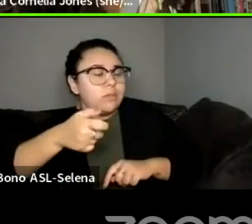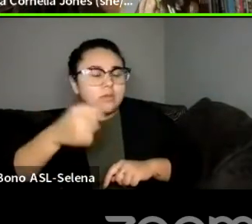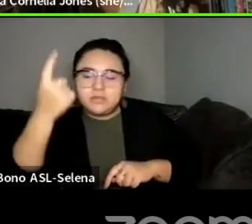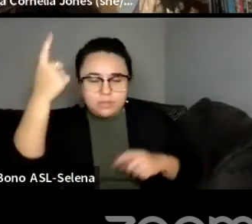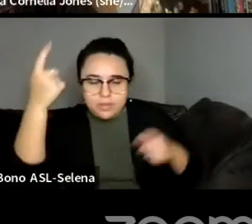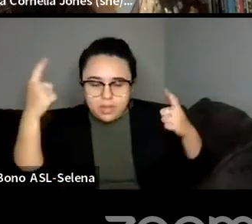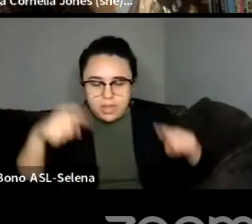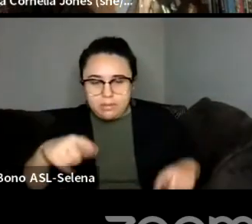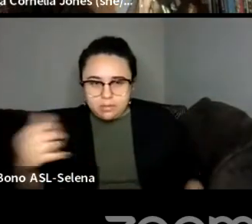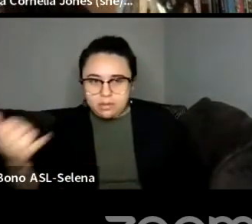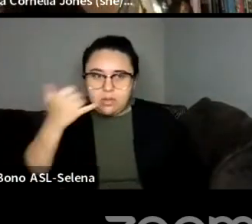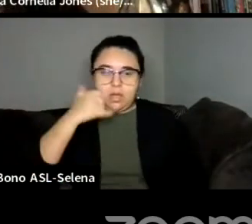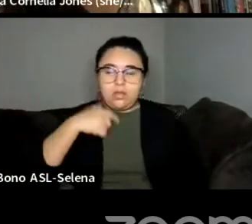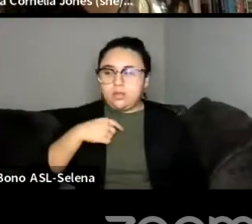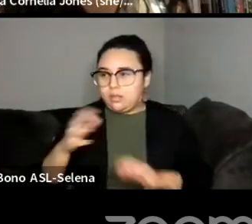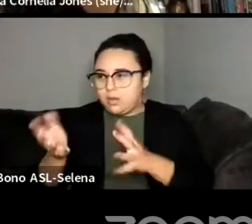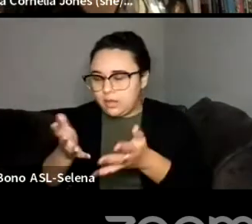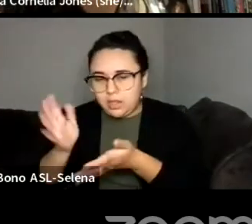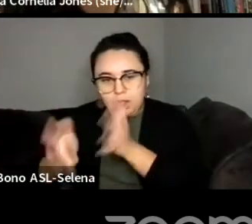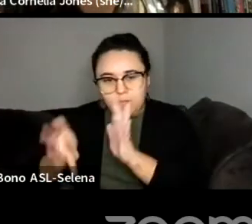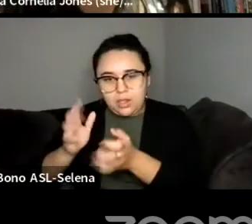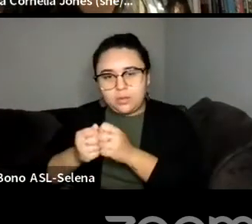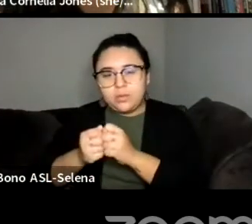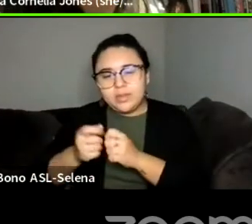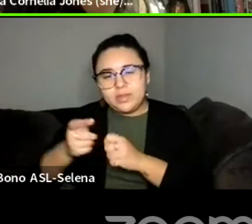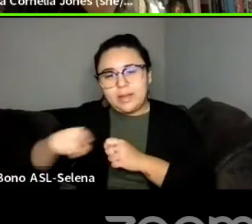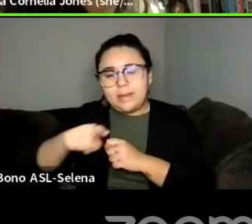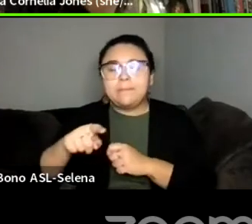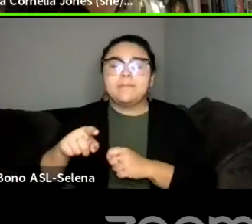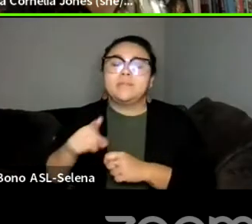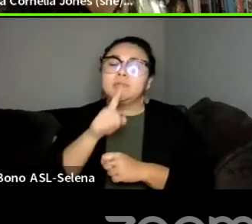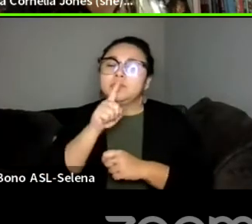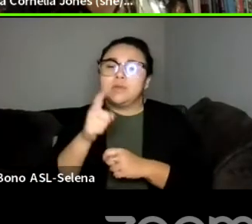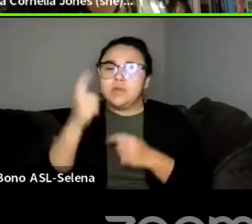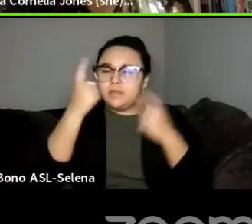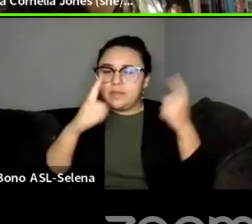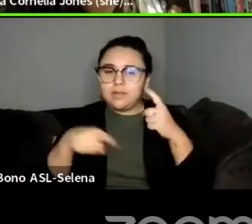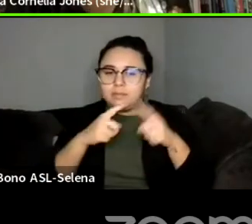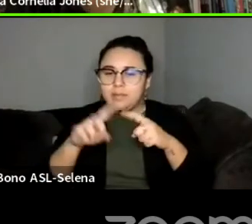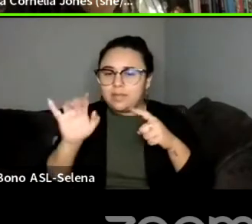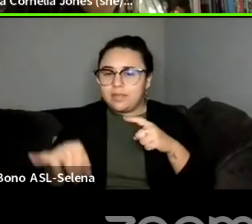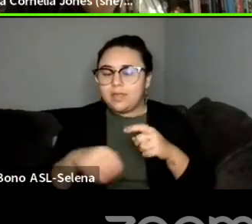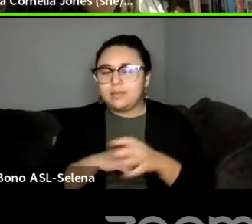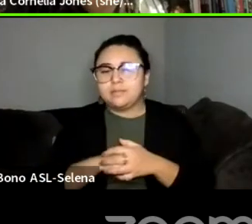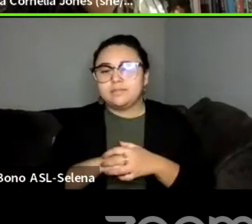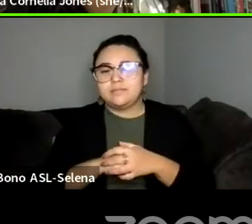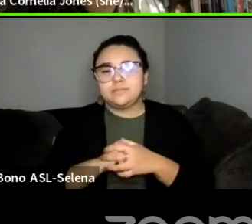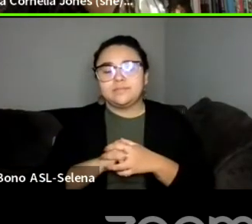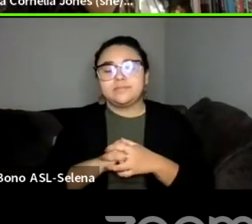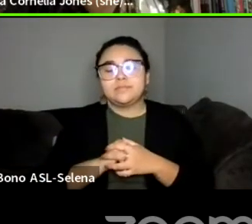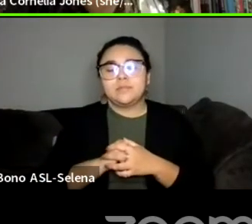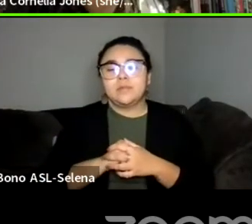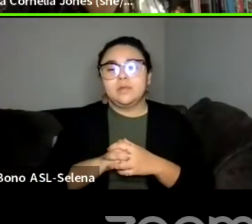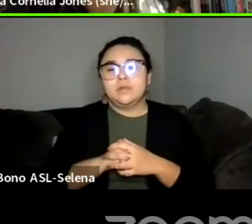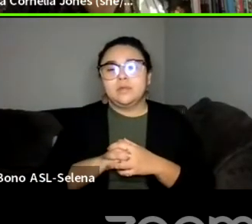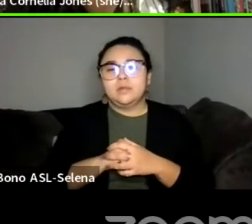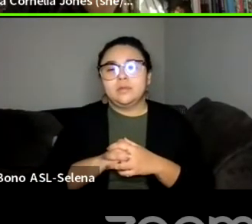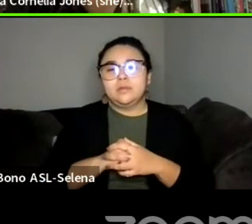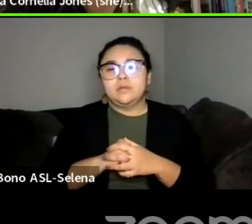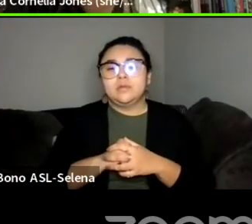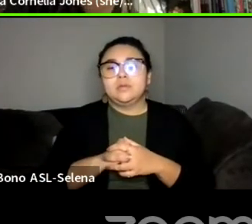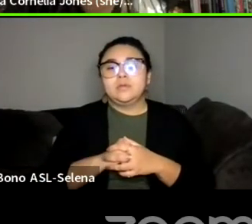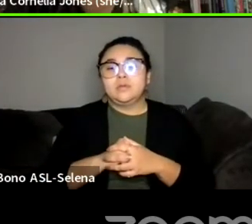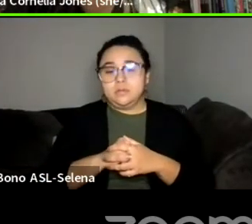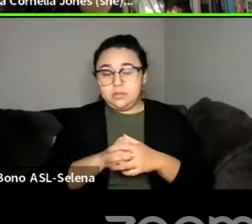like something. And so just really thinking about that. And I think in terms of the way that, you know, the rest of my